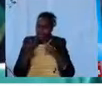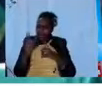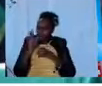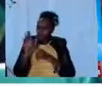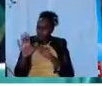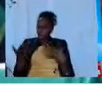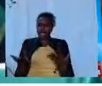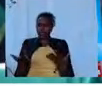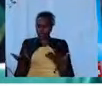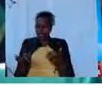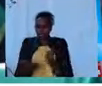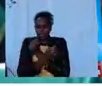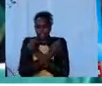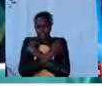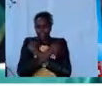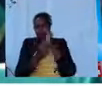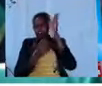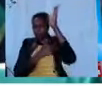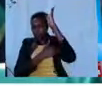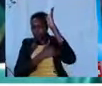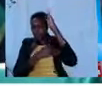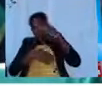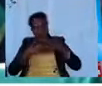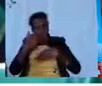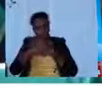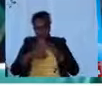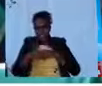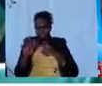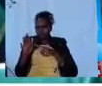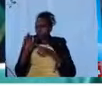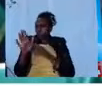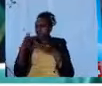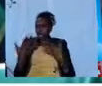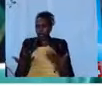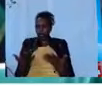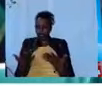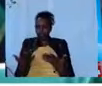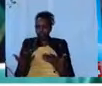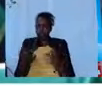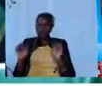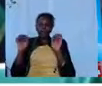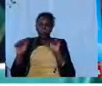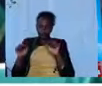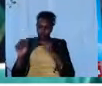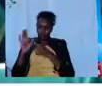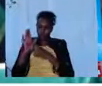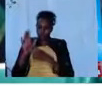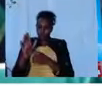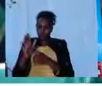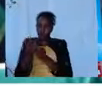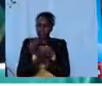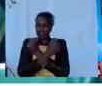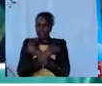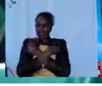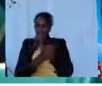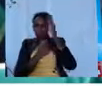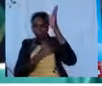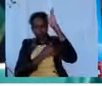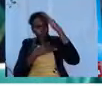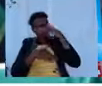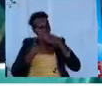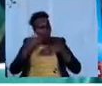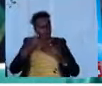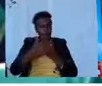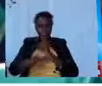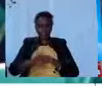the love of God in all times? We can demonstrate the love of God in all